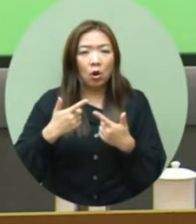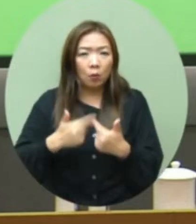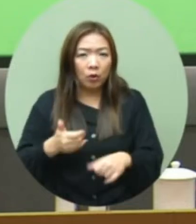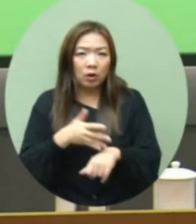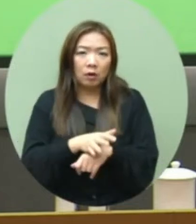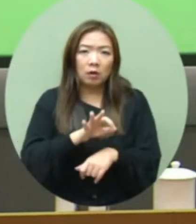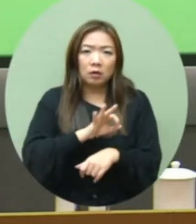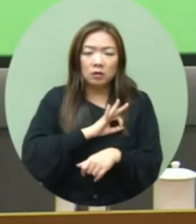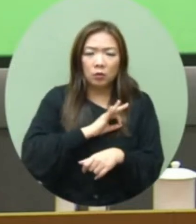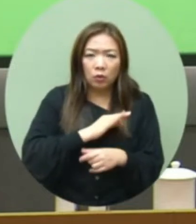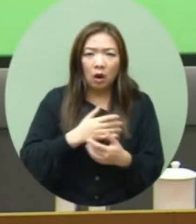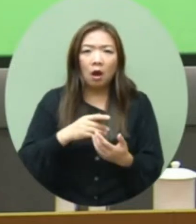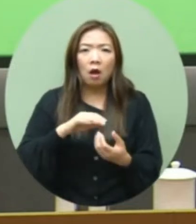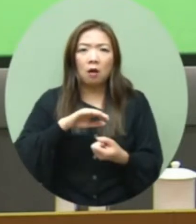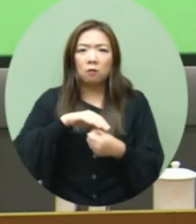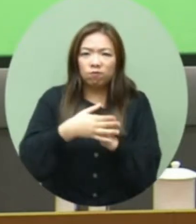situation,